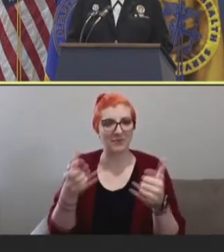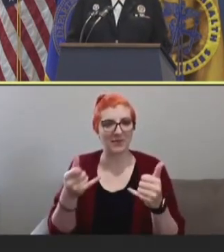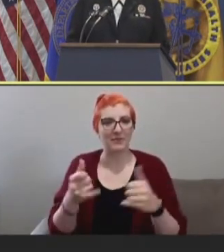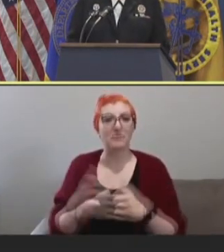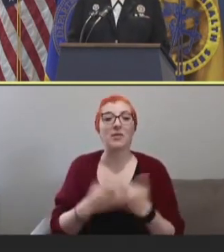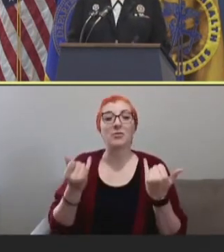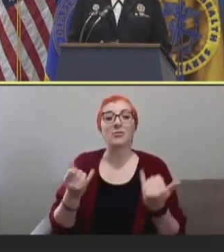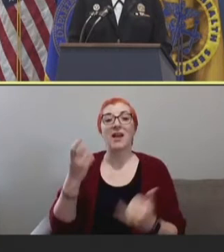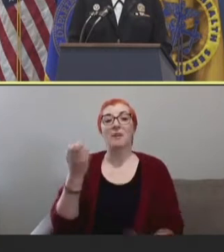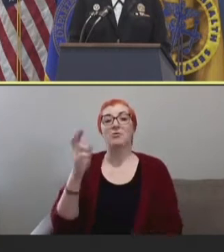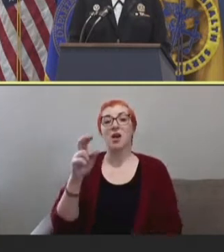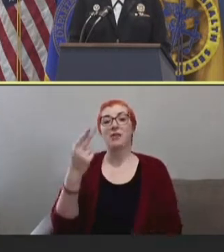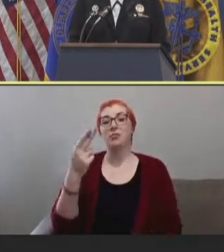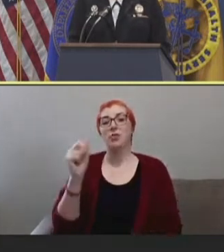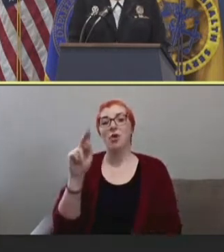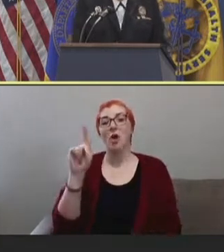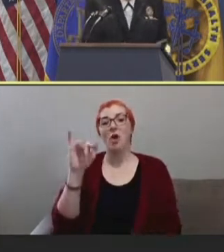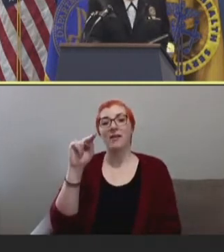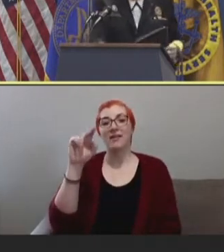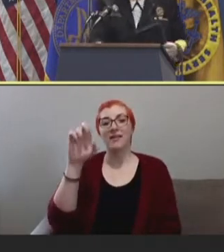welcome. Thank you all so much.